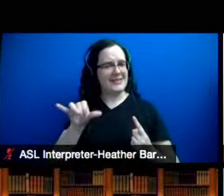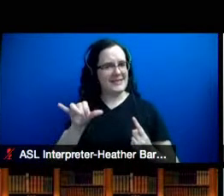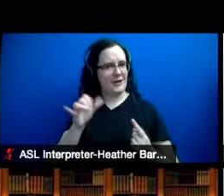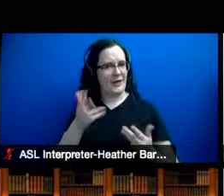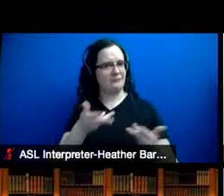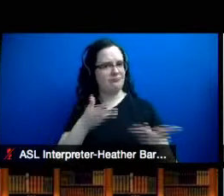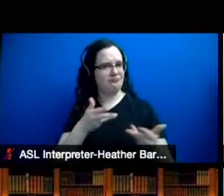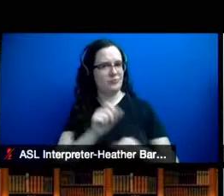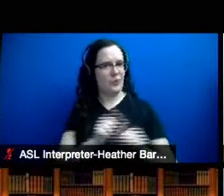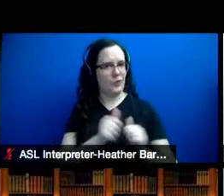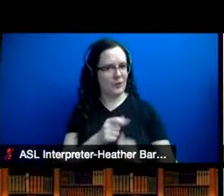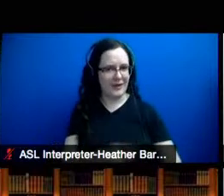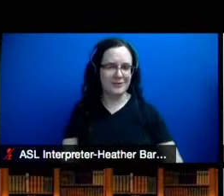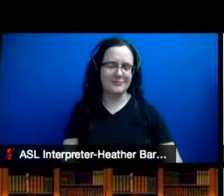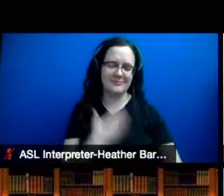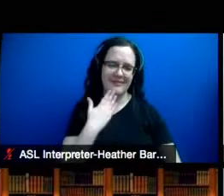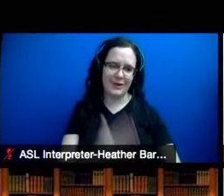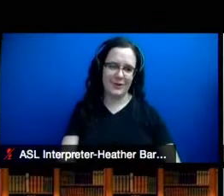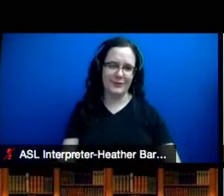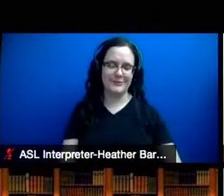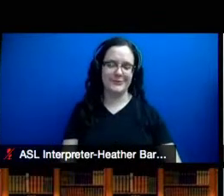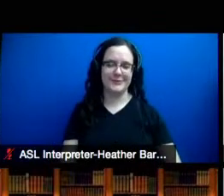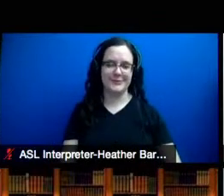with you. Thank you.